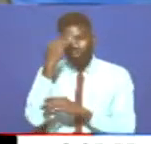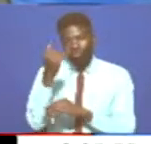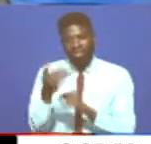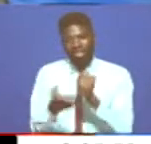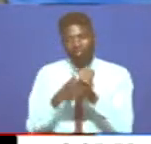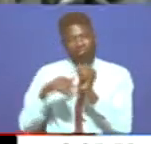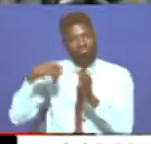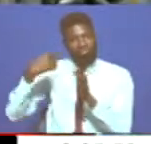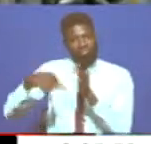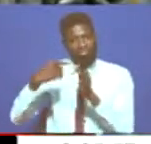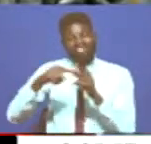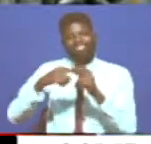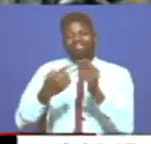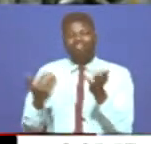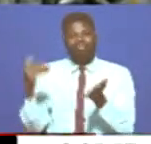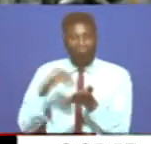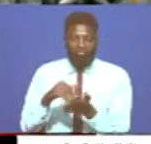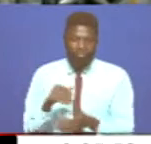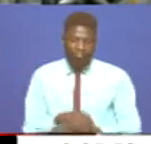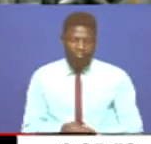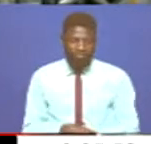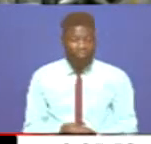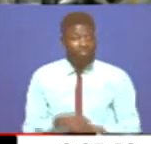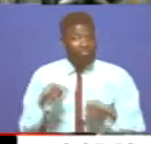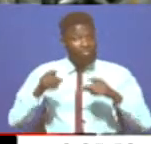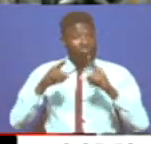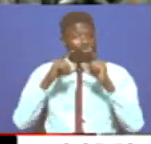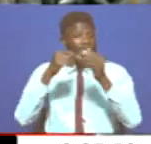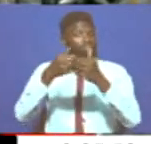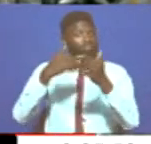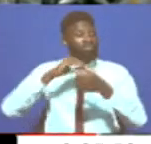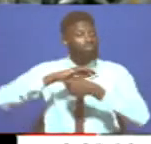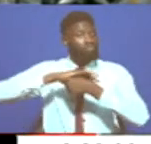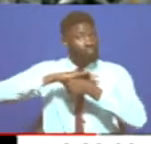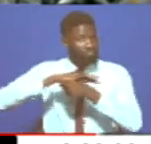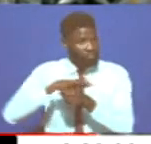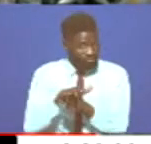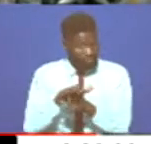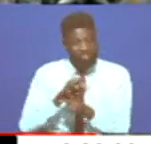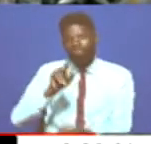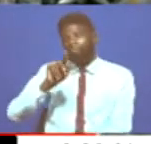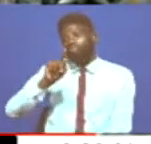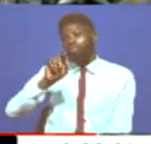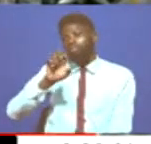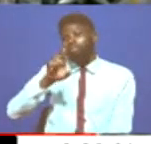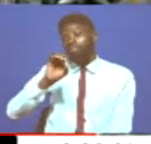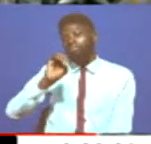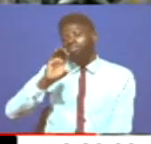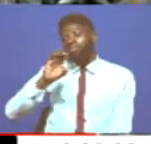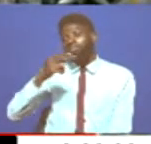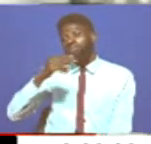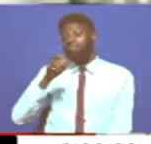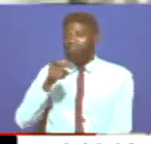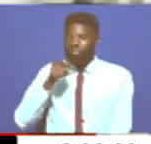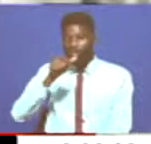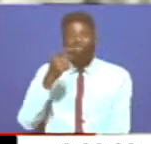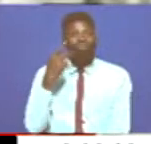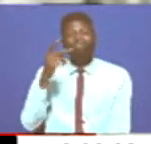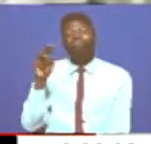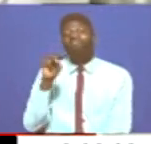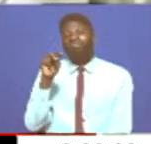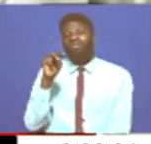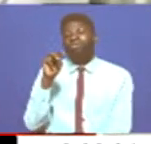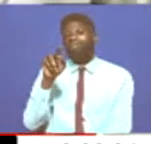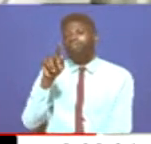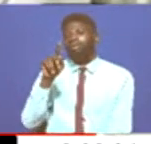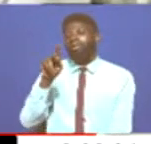its feet. She says before the COVID pandemic, Karoche used to pay 200 million to the taxman but ran